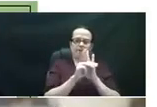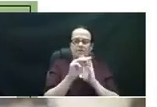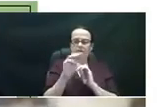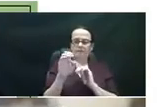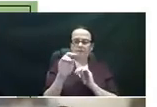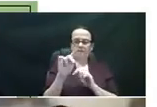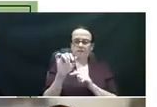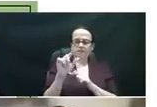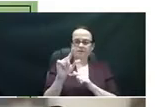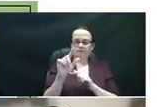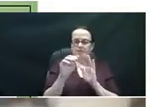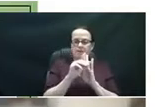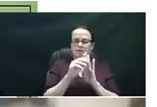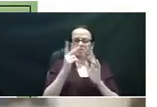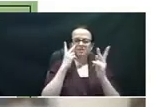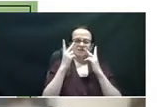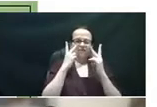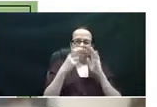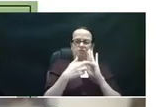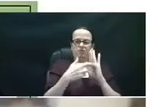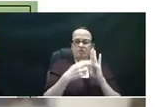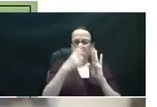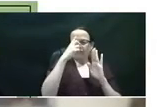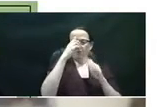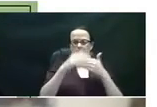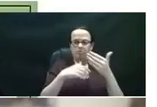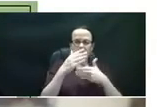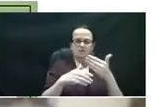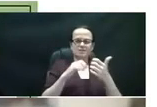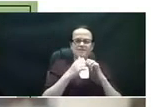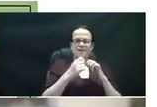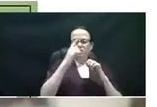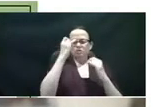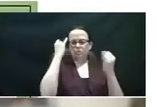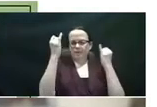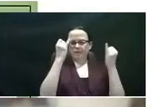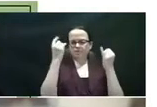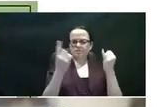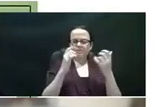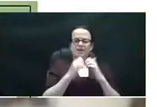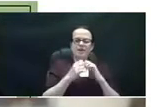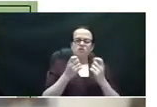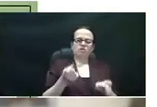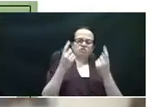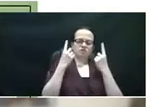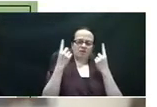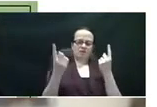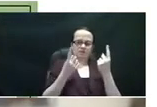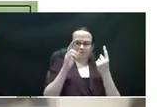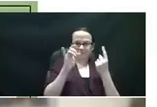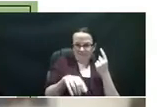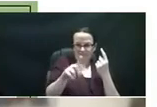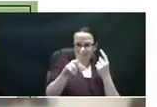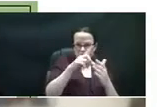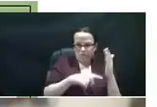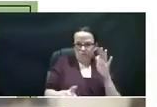is just a visual representation of a thought process or a way of imagining something or a way of understanding something. And this is what we came